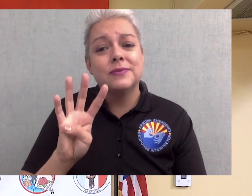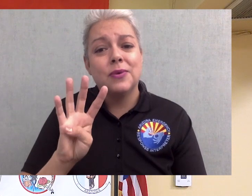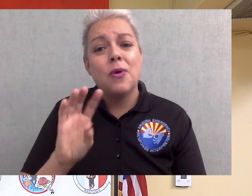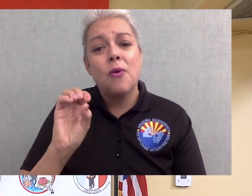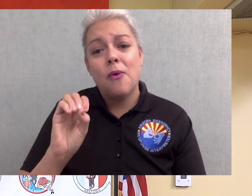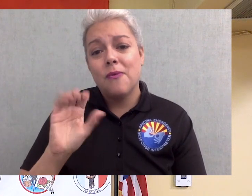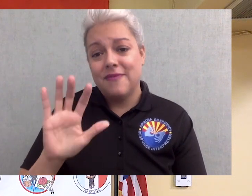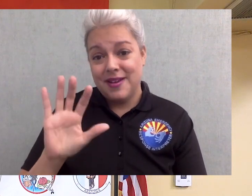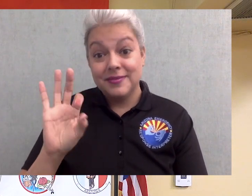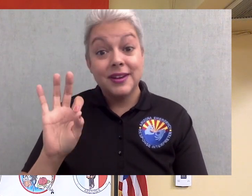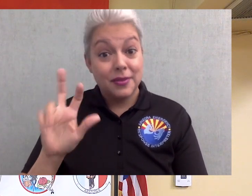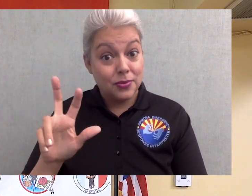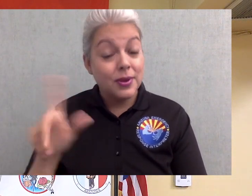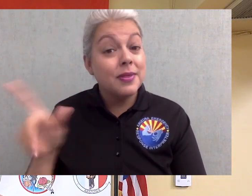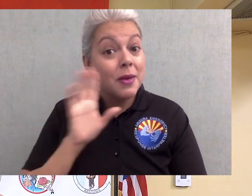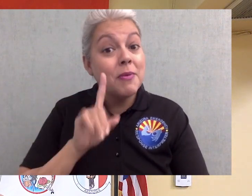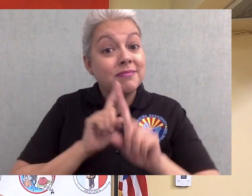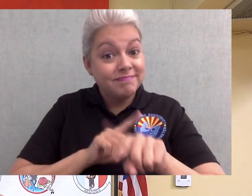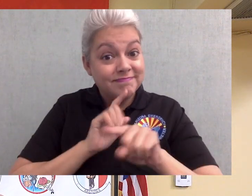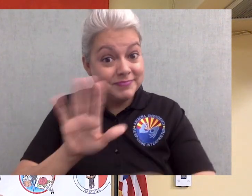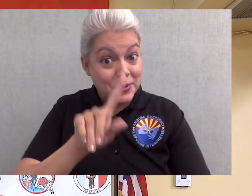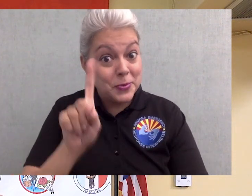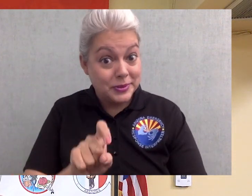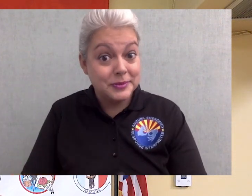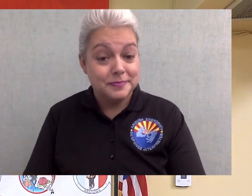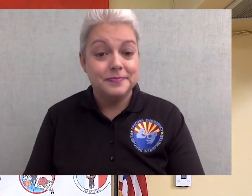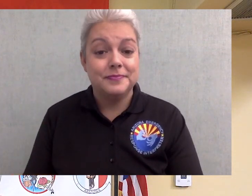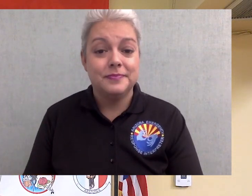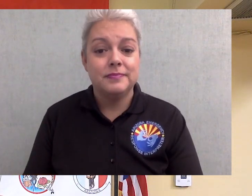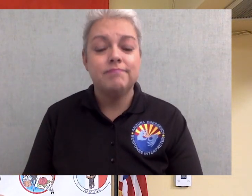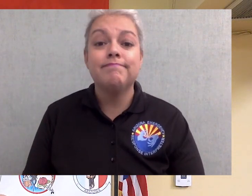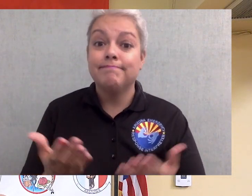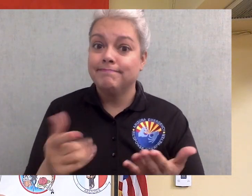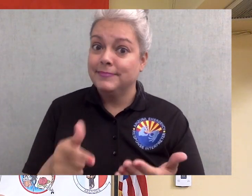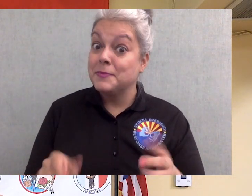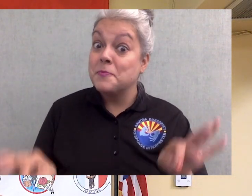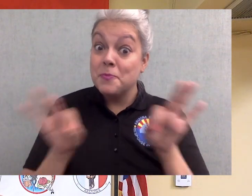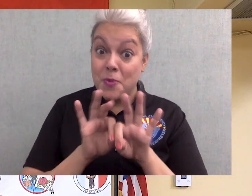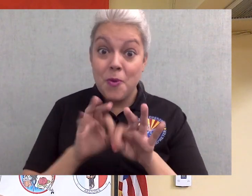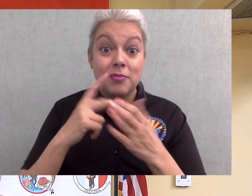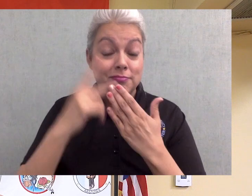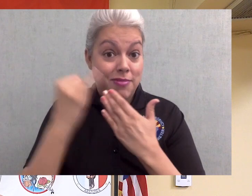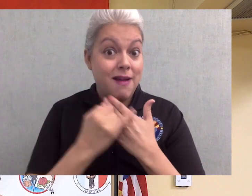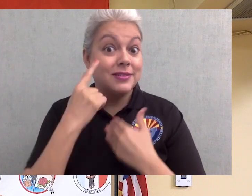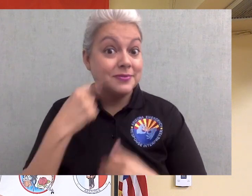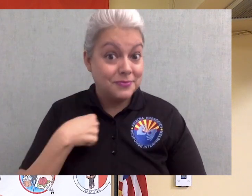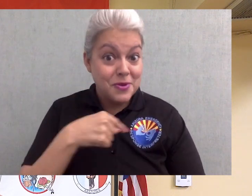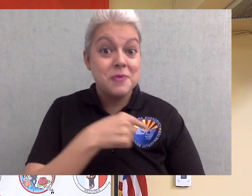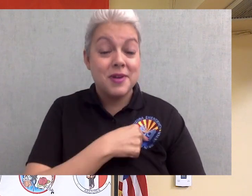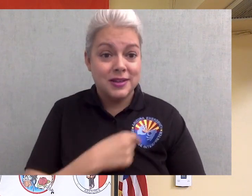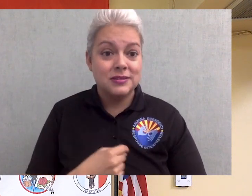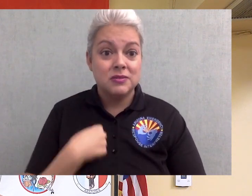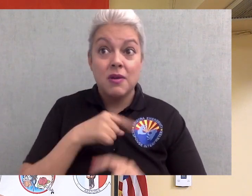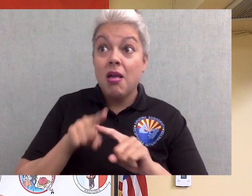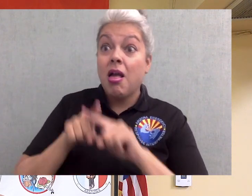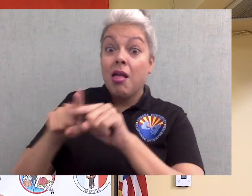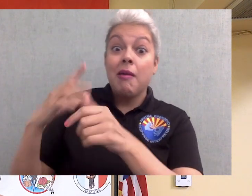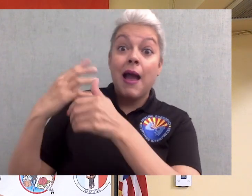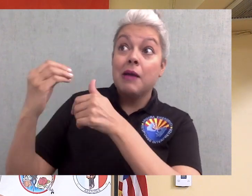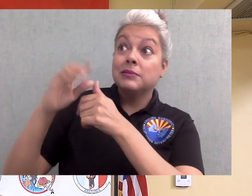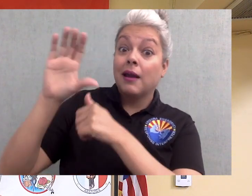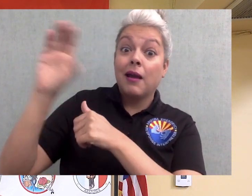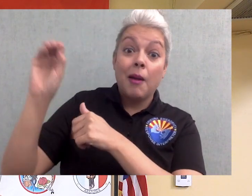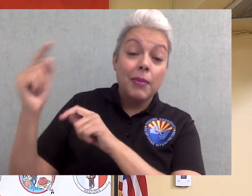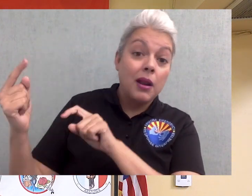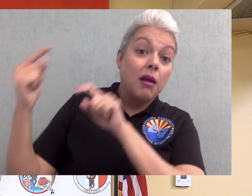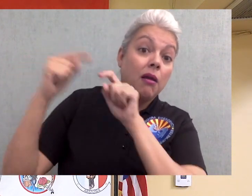833-364-0593, and they can answer even more questions. This is a very important project. We don't have to rely on an outside vendor to provide